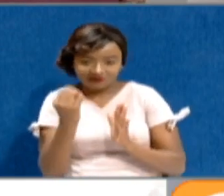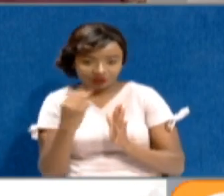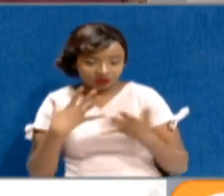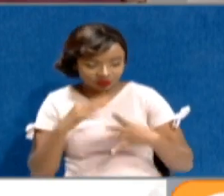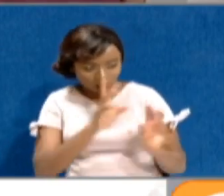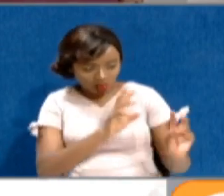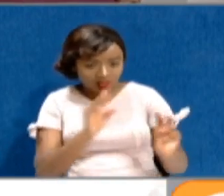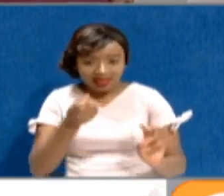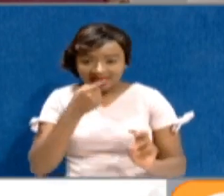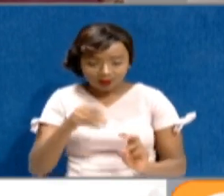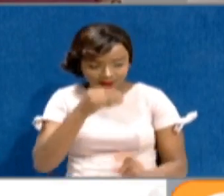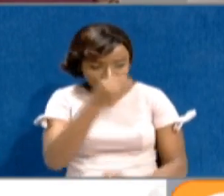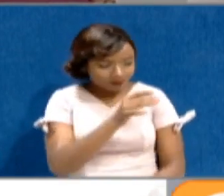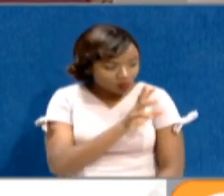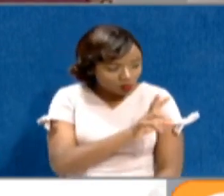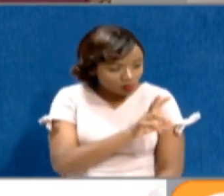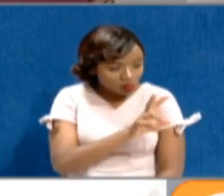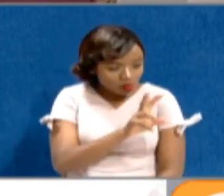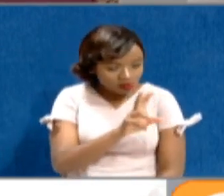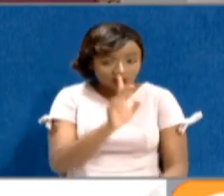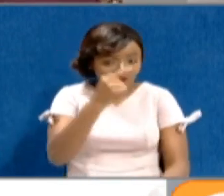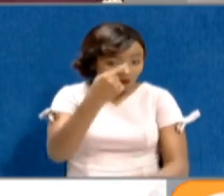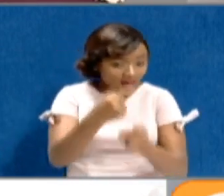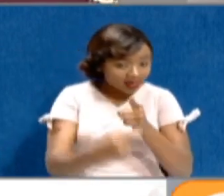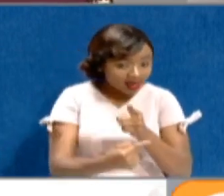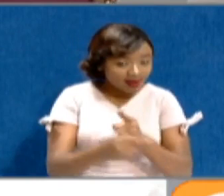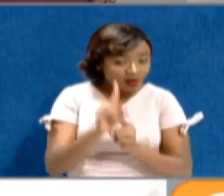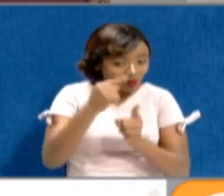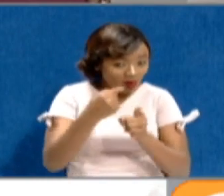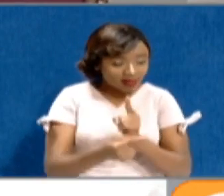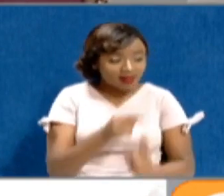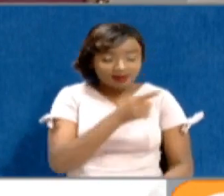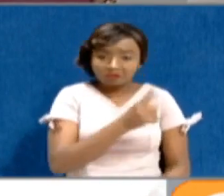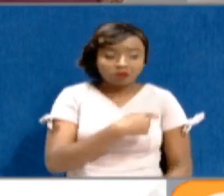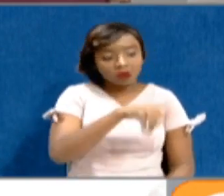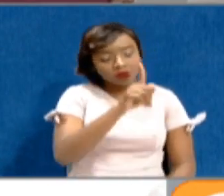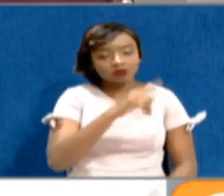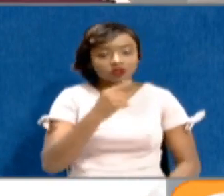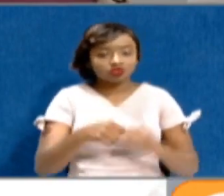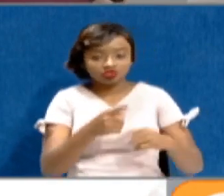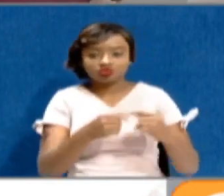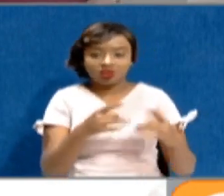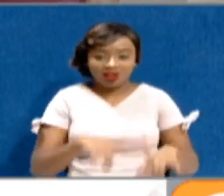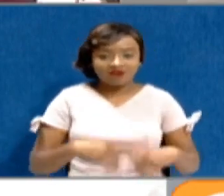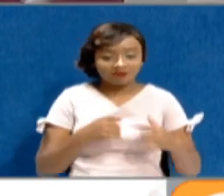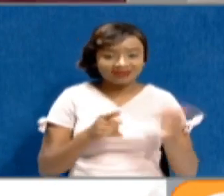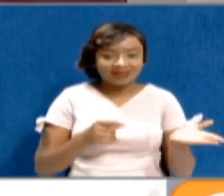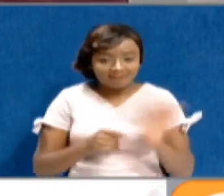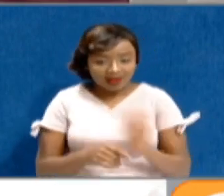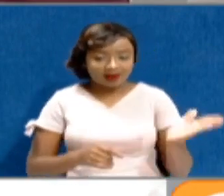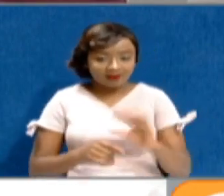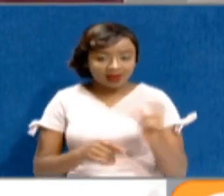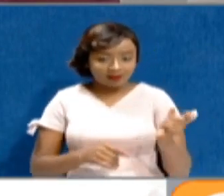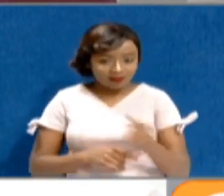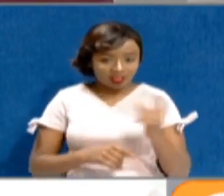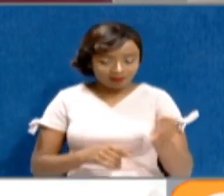and you are following them for up to a year. So phase 1 could take a year. You have these people going about their lives but reporting back every month. Okay,